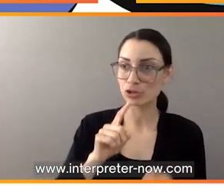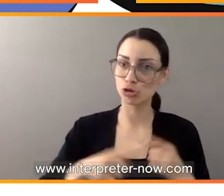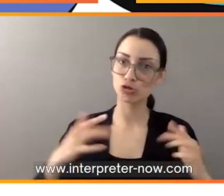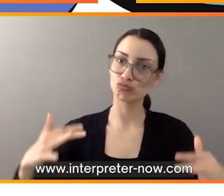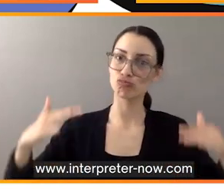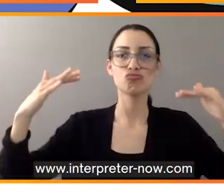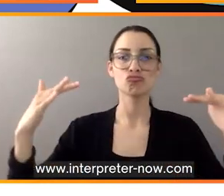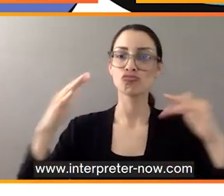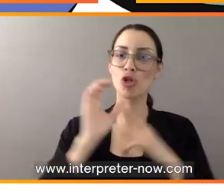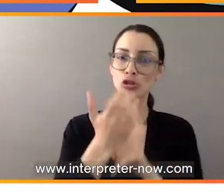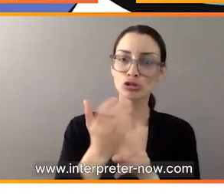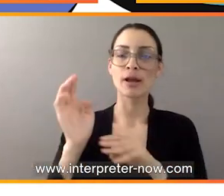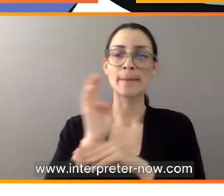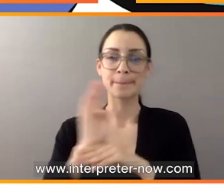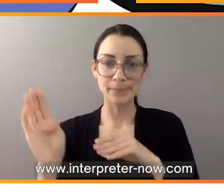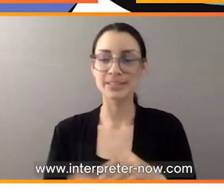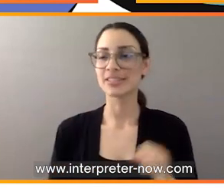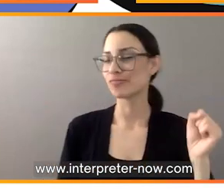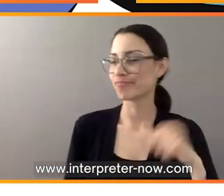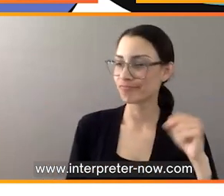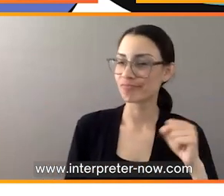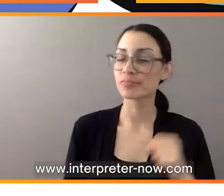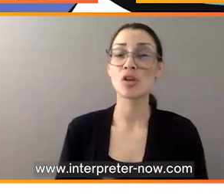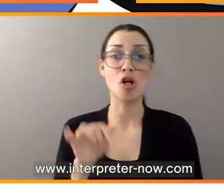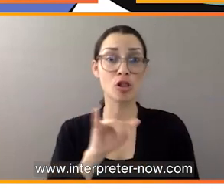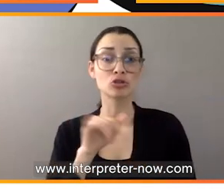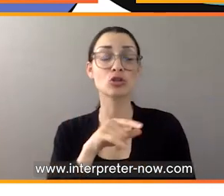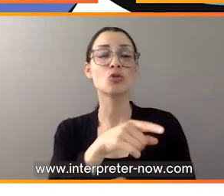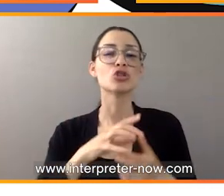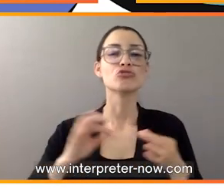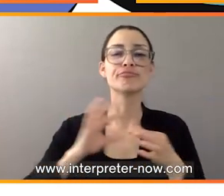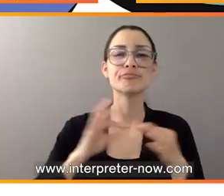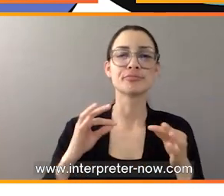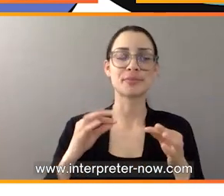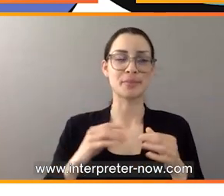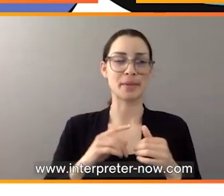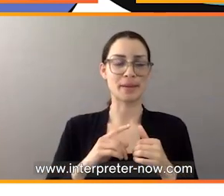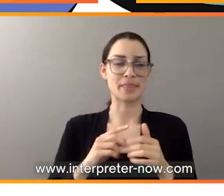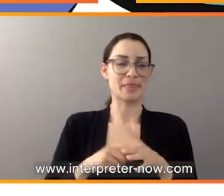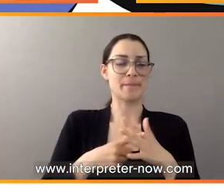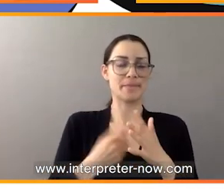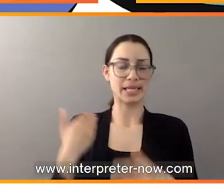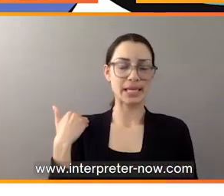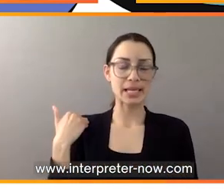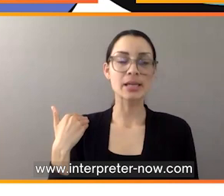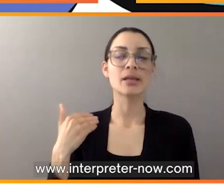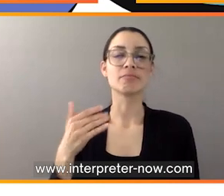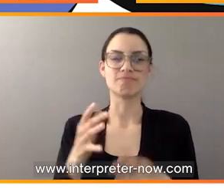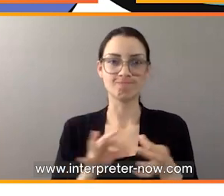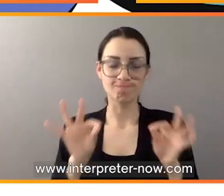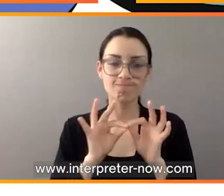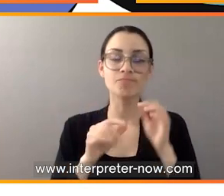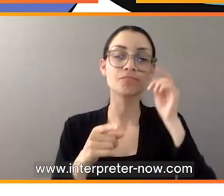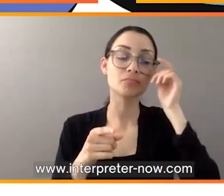stage in our culture and our business? Yeah, that's right. And the other thing you said at the beginning too, I think is really important. I